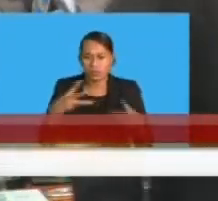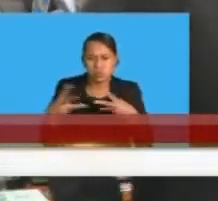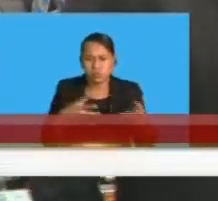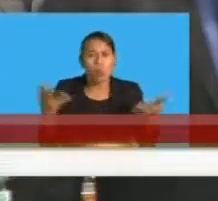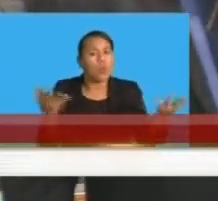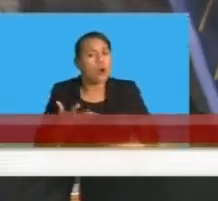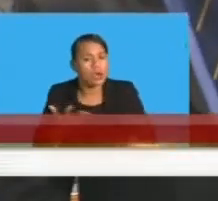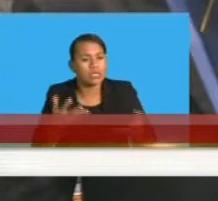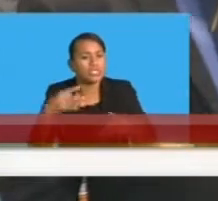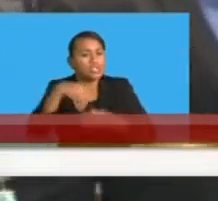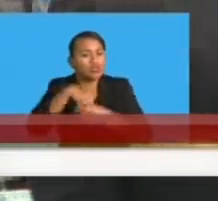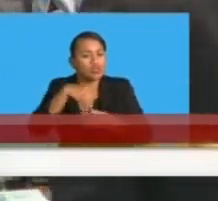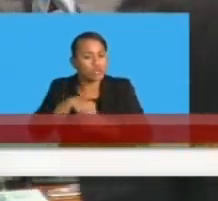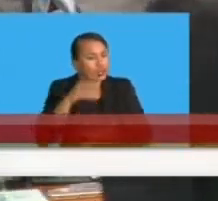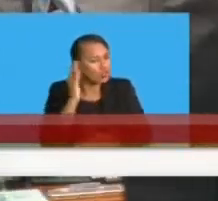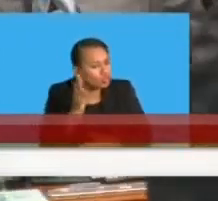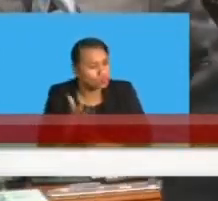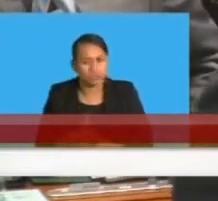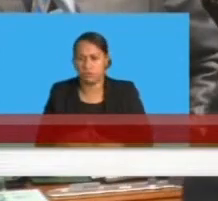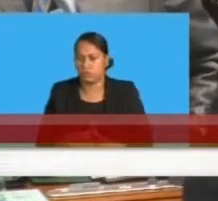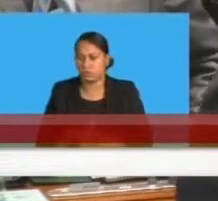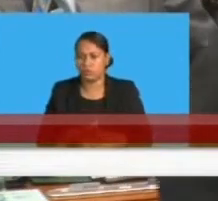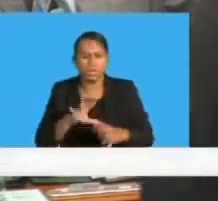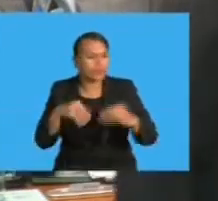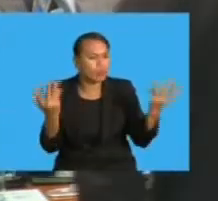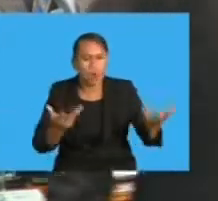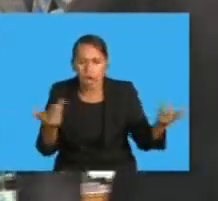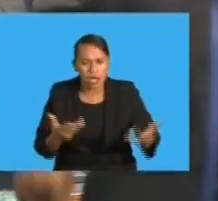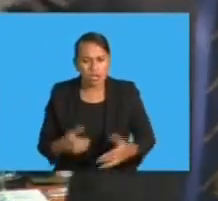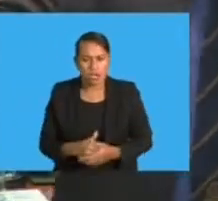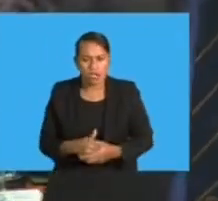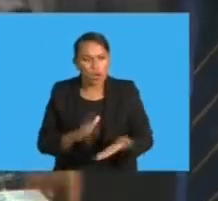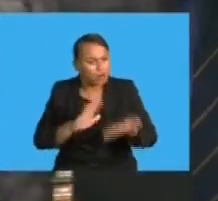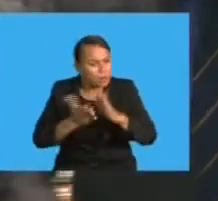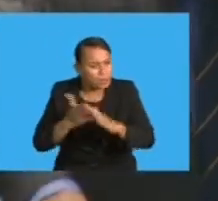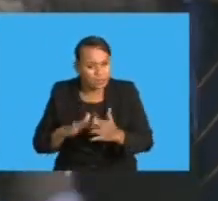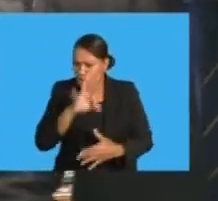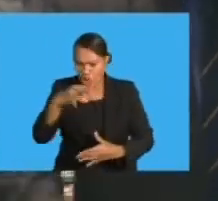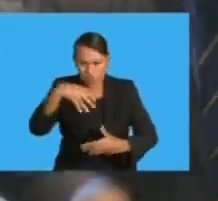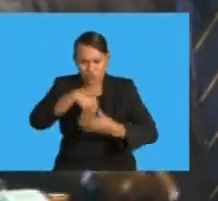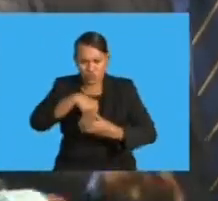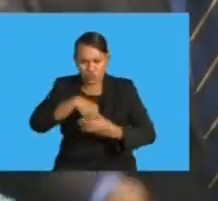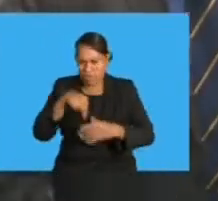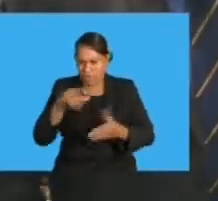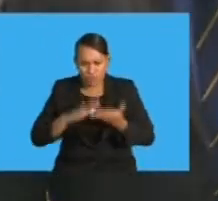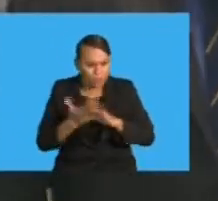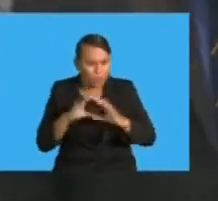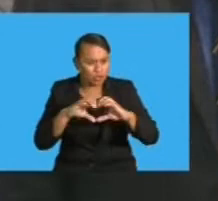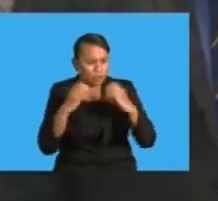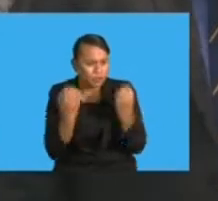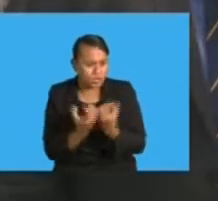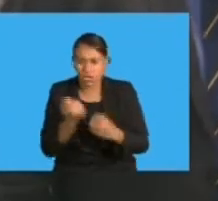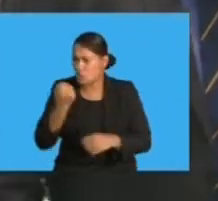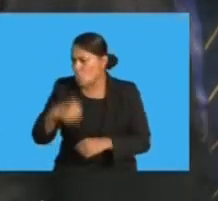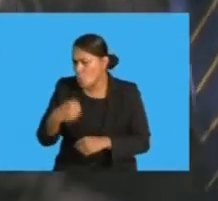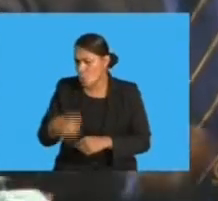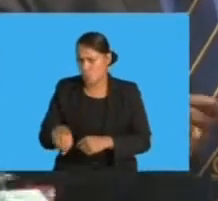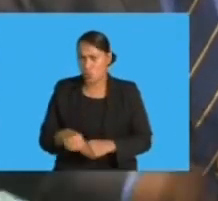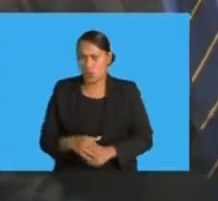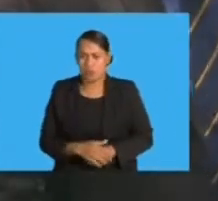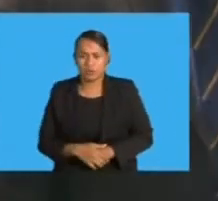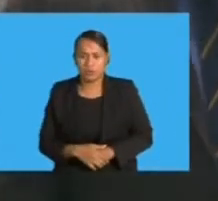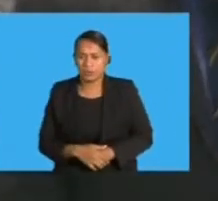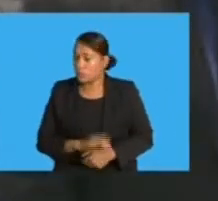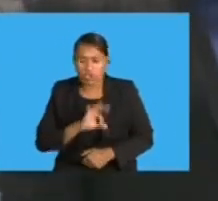The battlefield is out there in the communities, not in parliament committees. Not